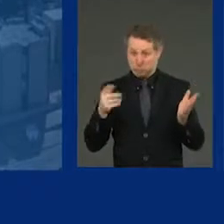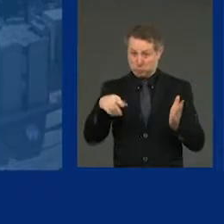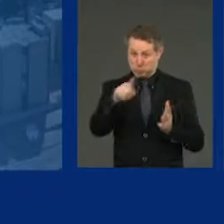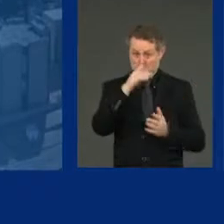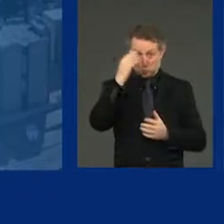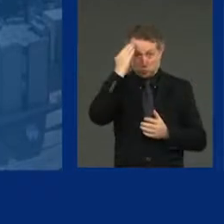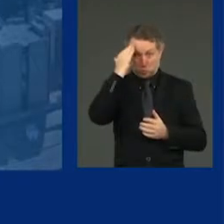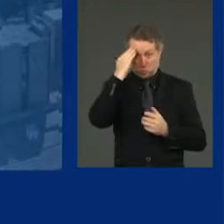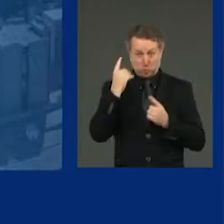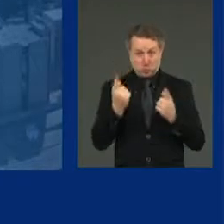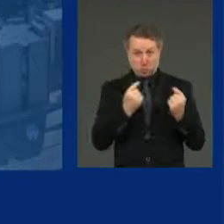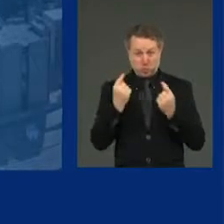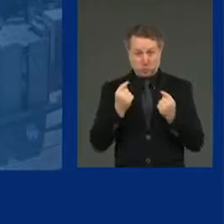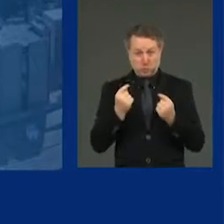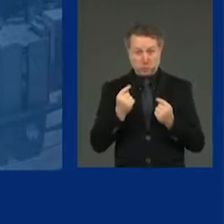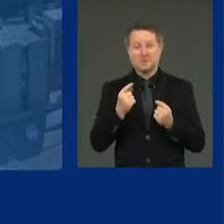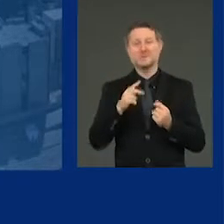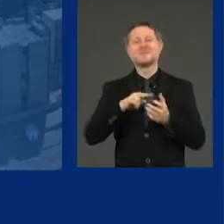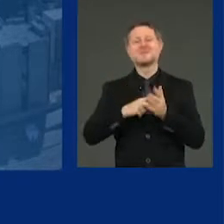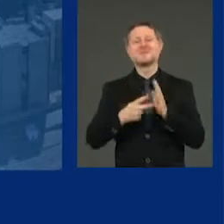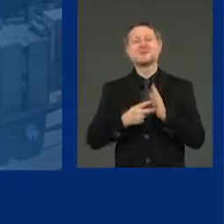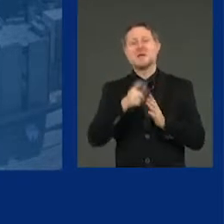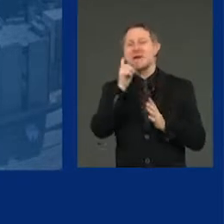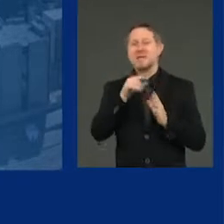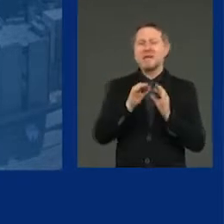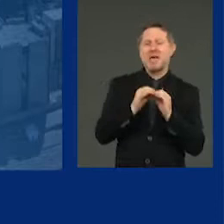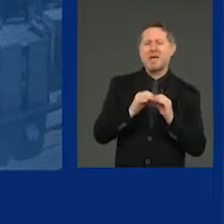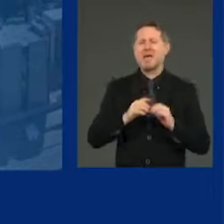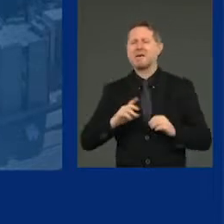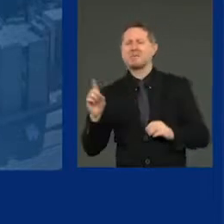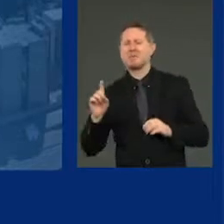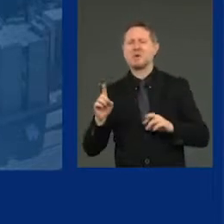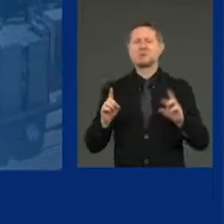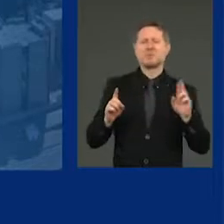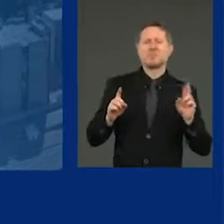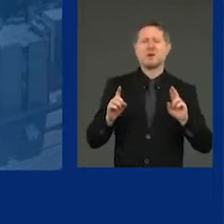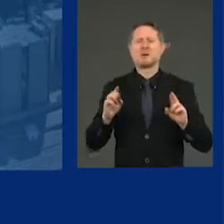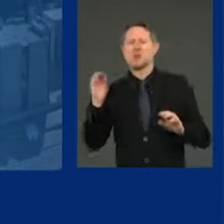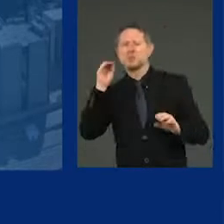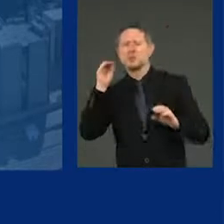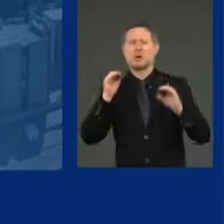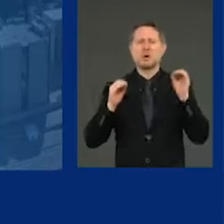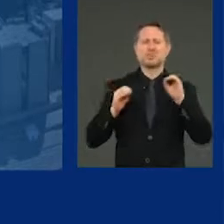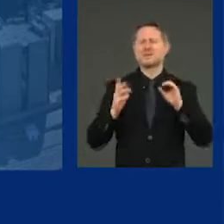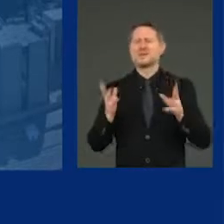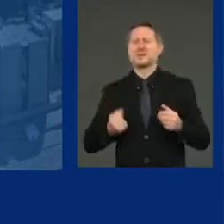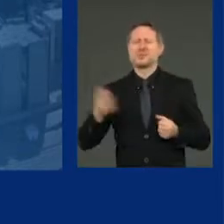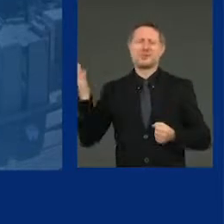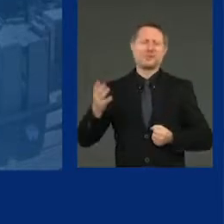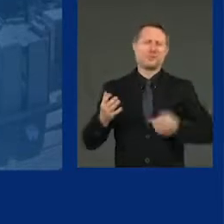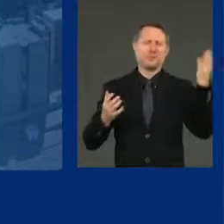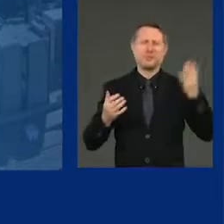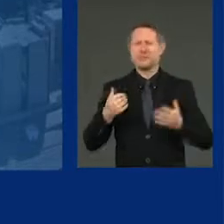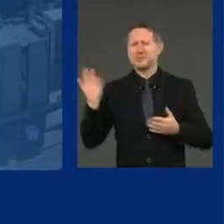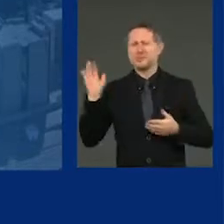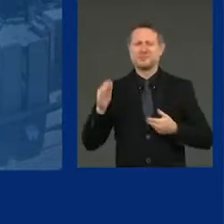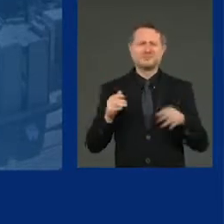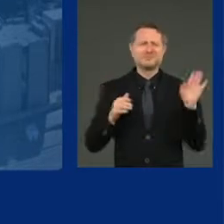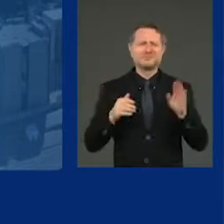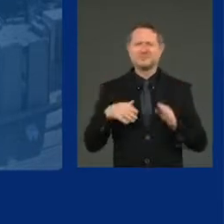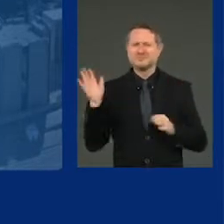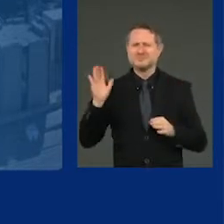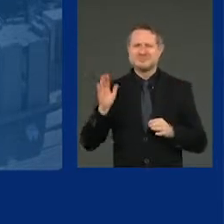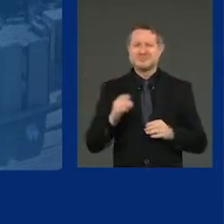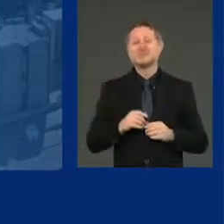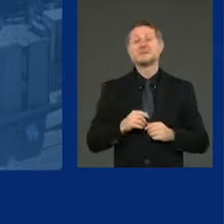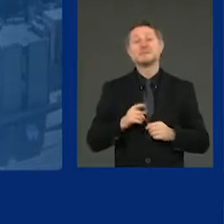because it takes the politics out of it, takes a personal opinion out of it. But it's